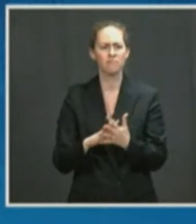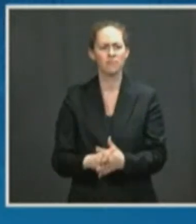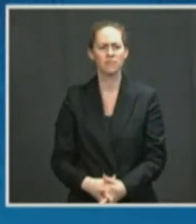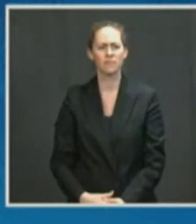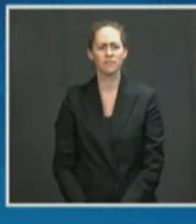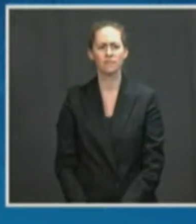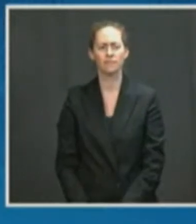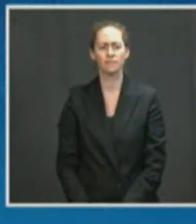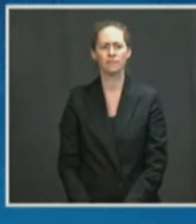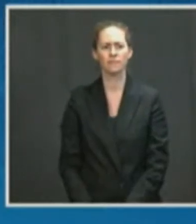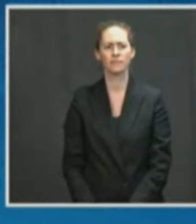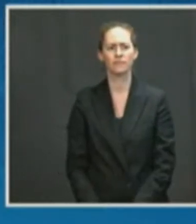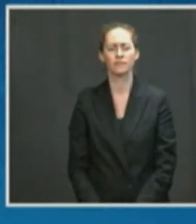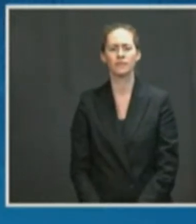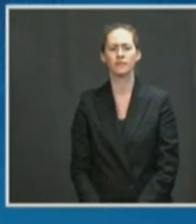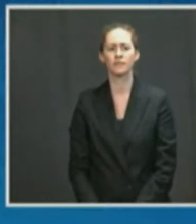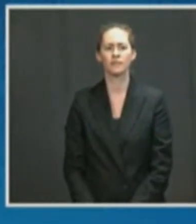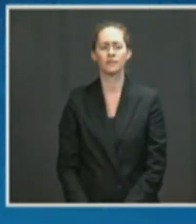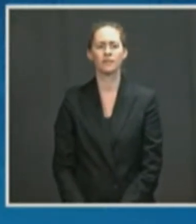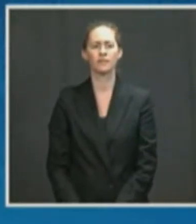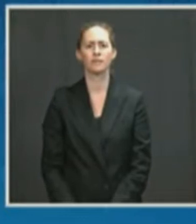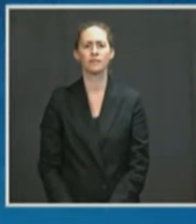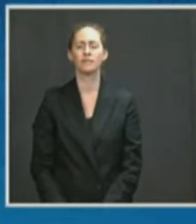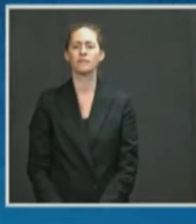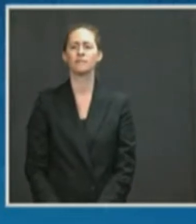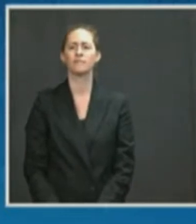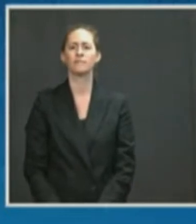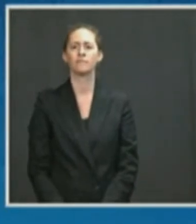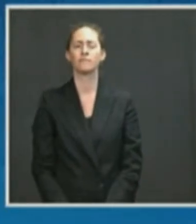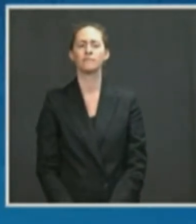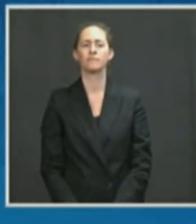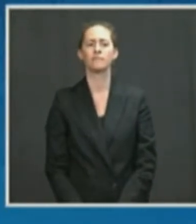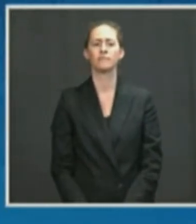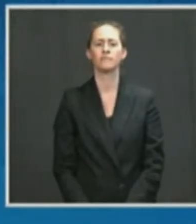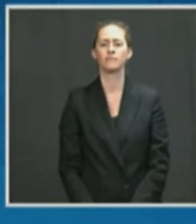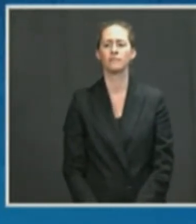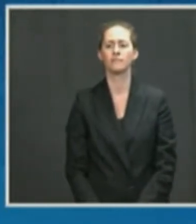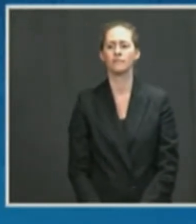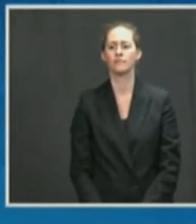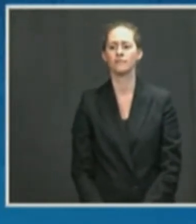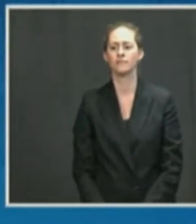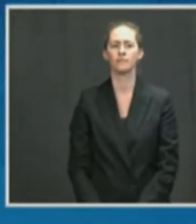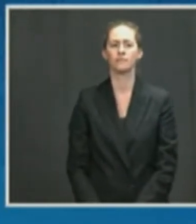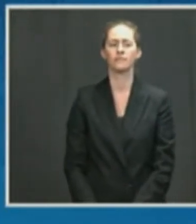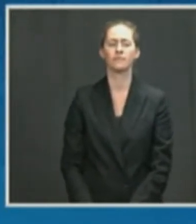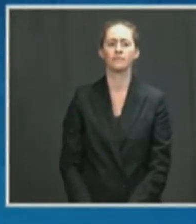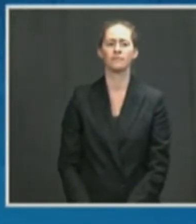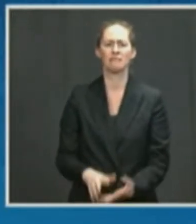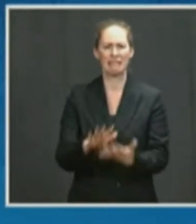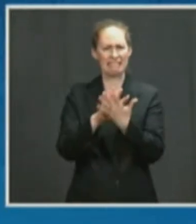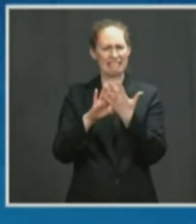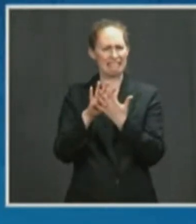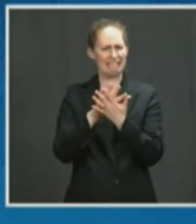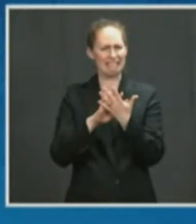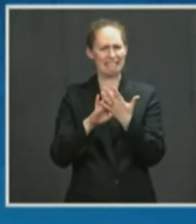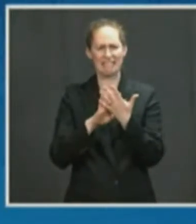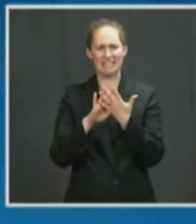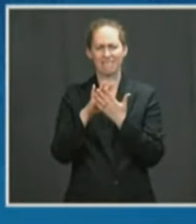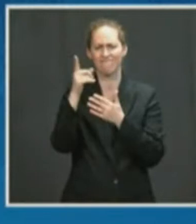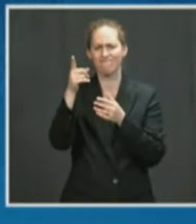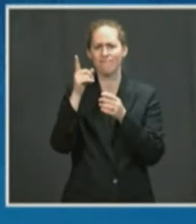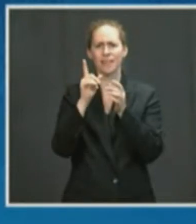effects of Eta, Iota, and volcano eruptions last year, and we need them to help